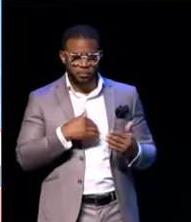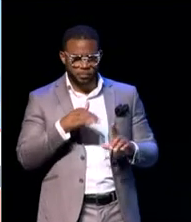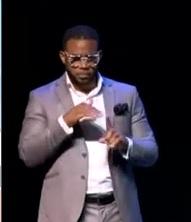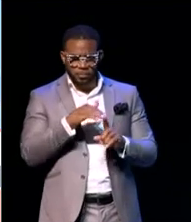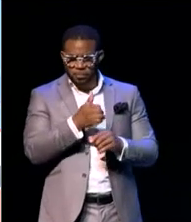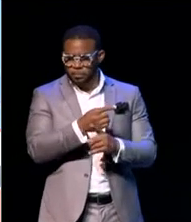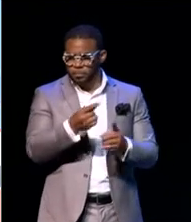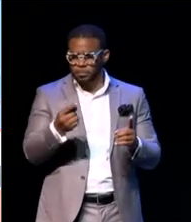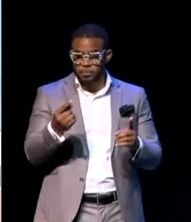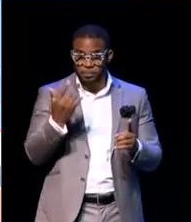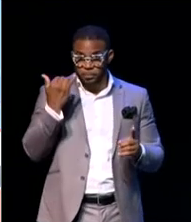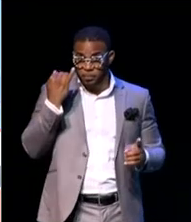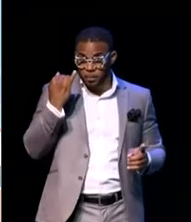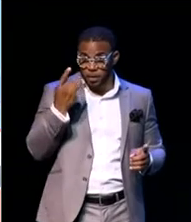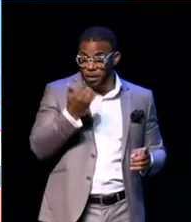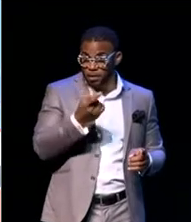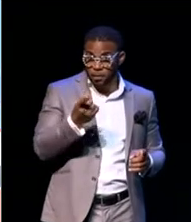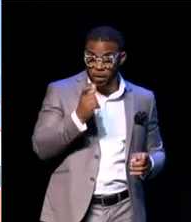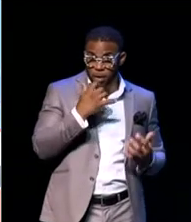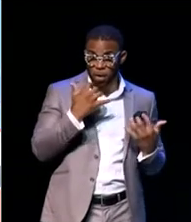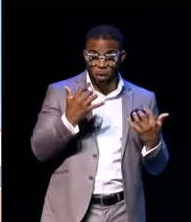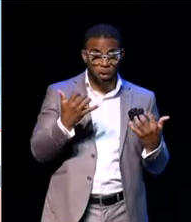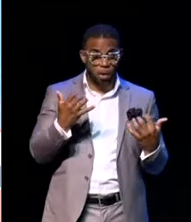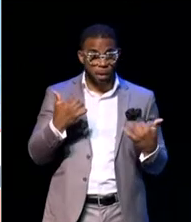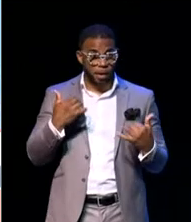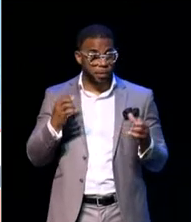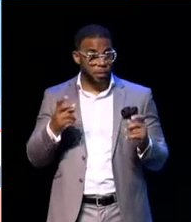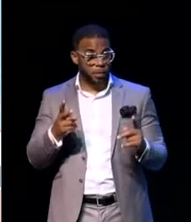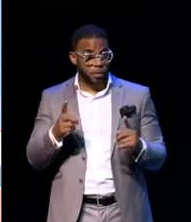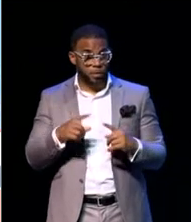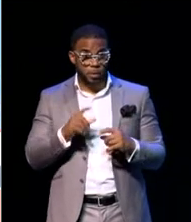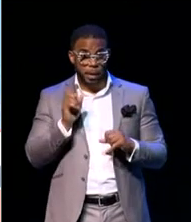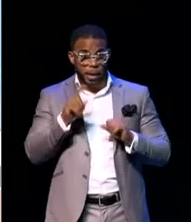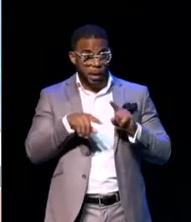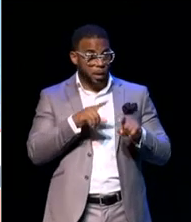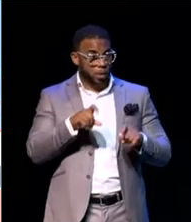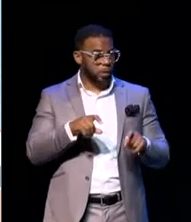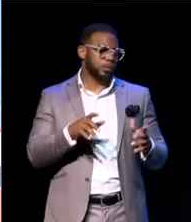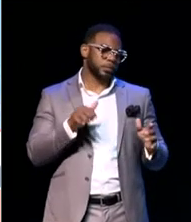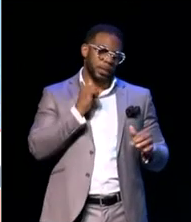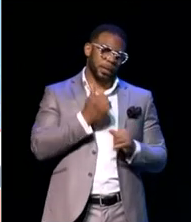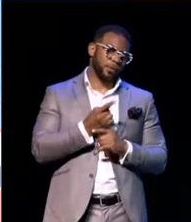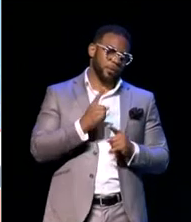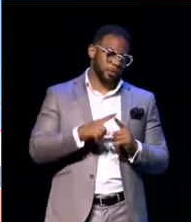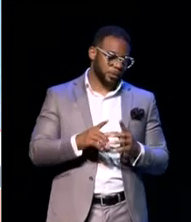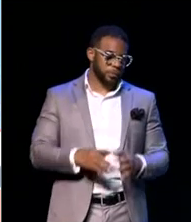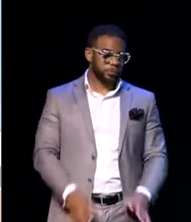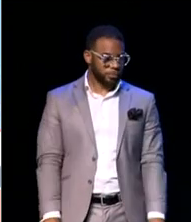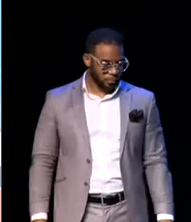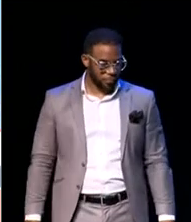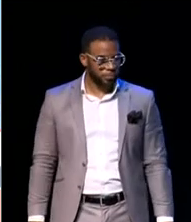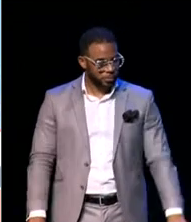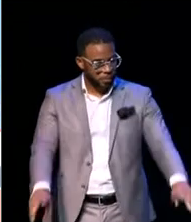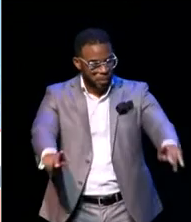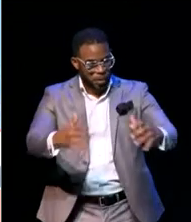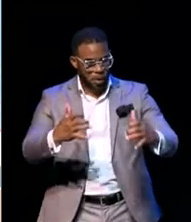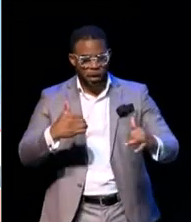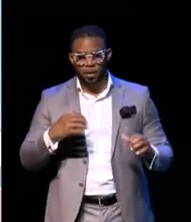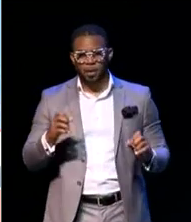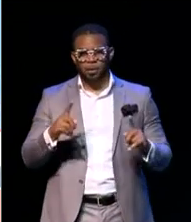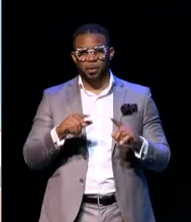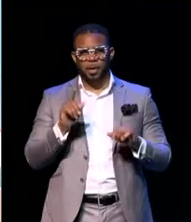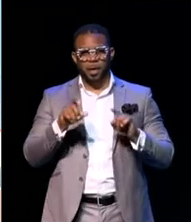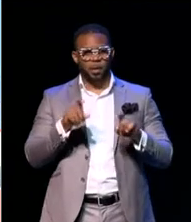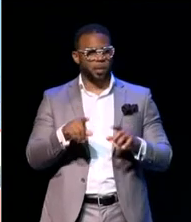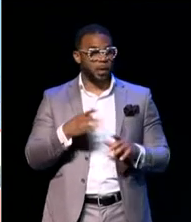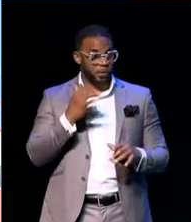remind everyone, if everyone in the audience has an opportunity to ask a question, well, not everyone, but people in the audience have an opportunity to